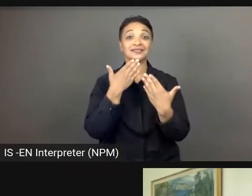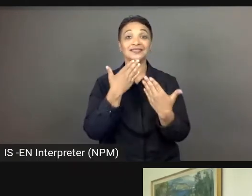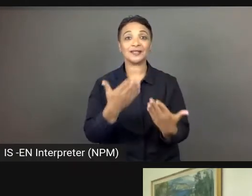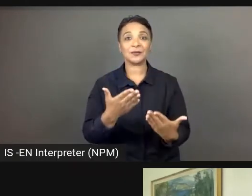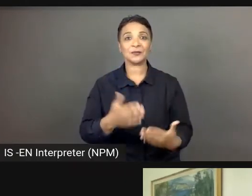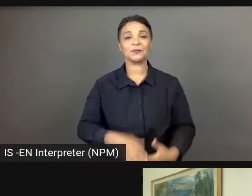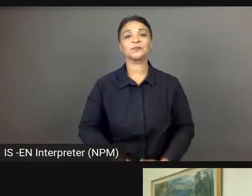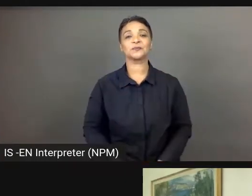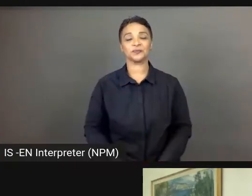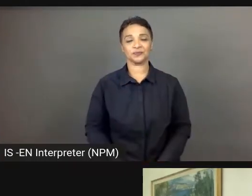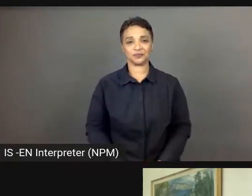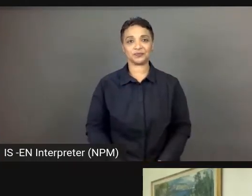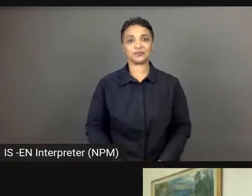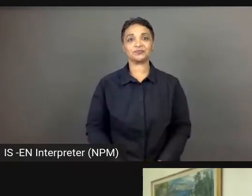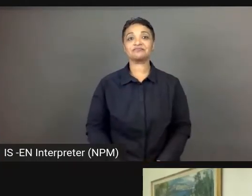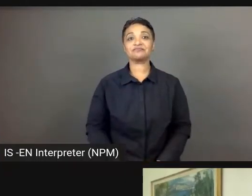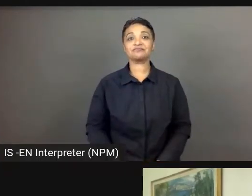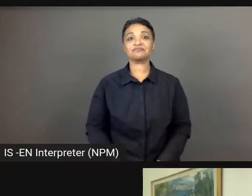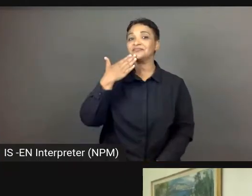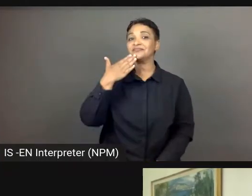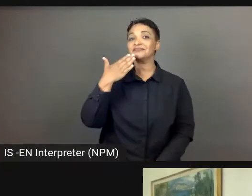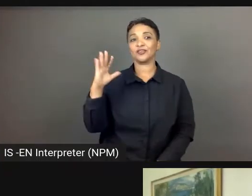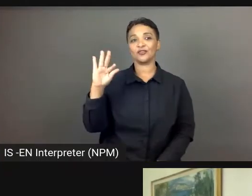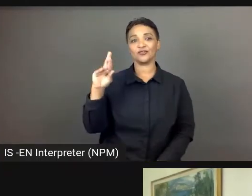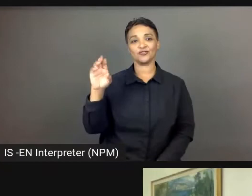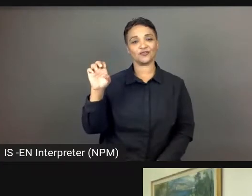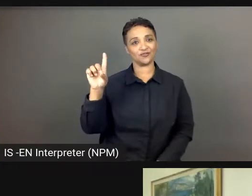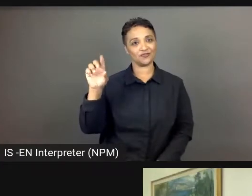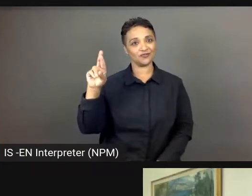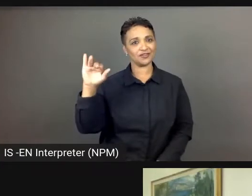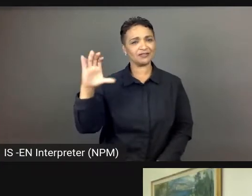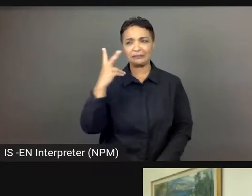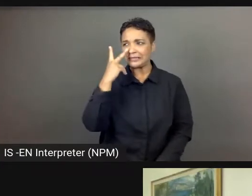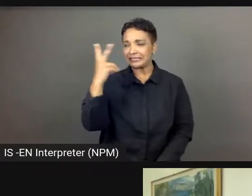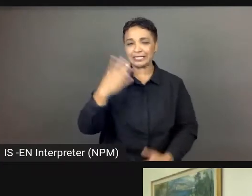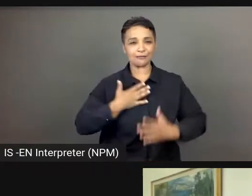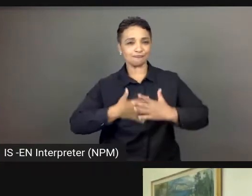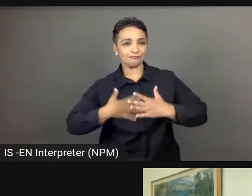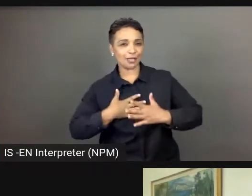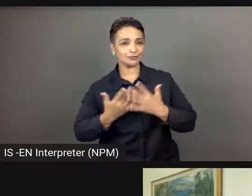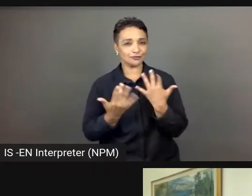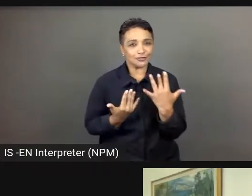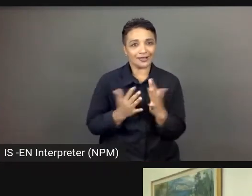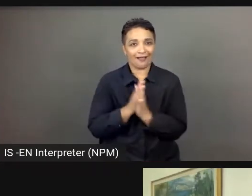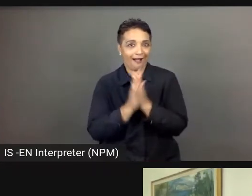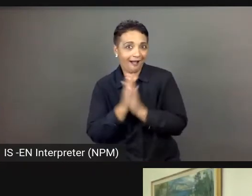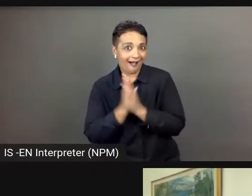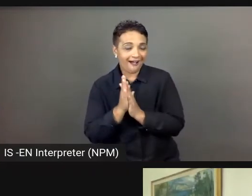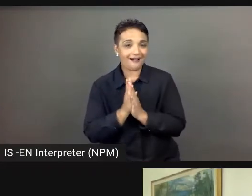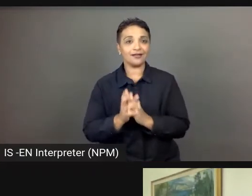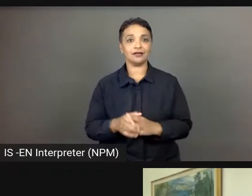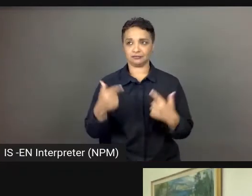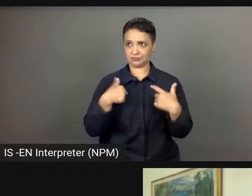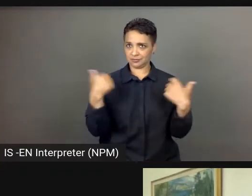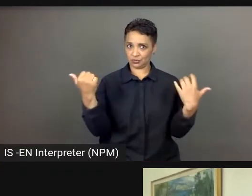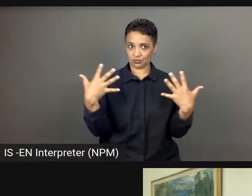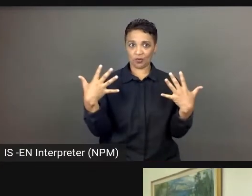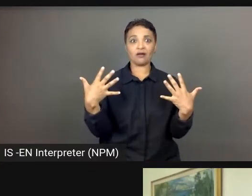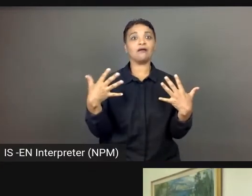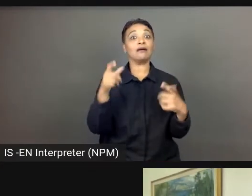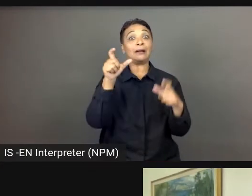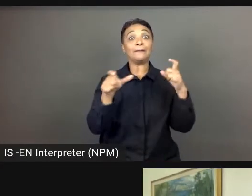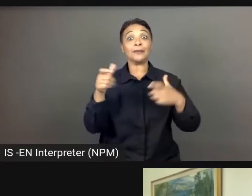Frederick. Very inspiring. I see the passion, and I'm actually shocked by the fact that we hide people